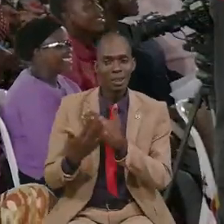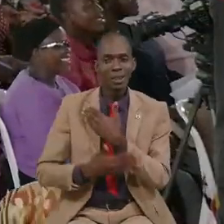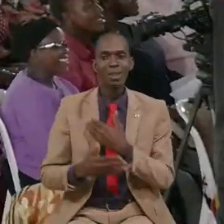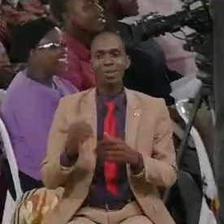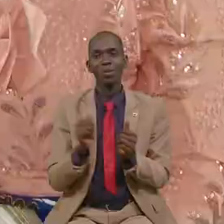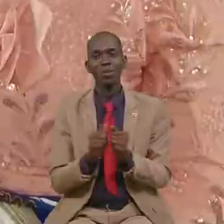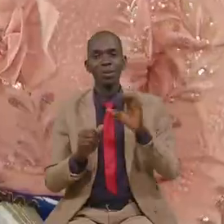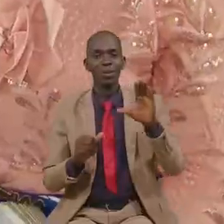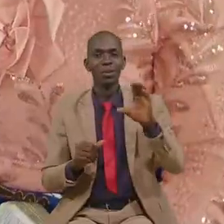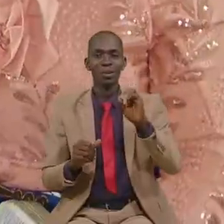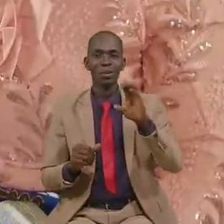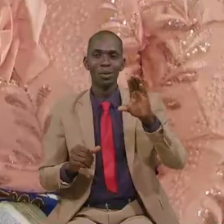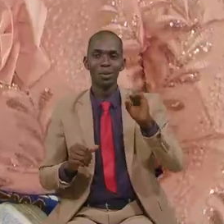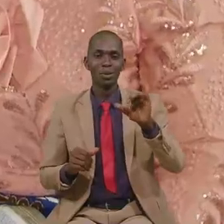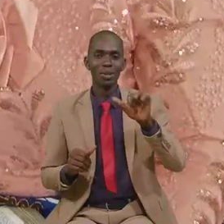up.